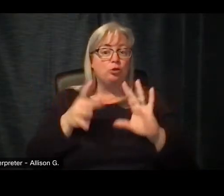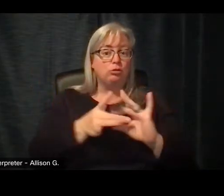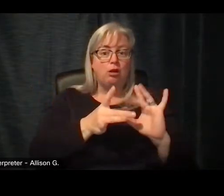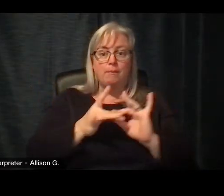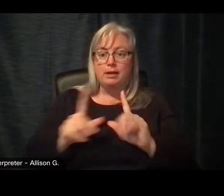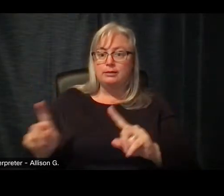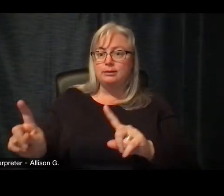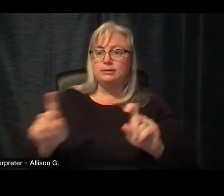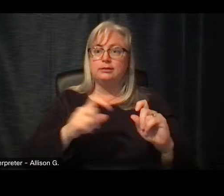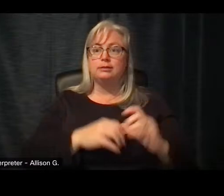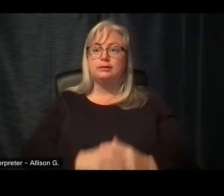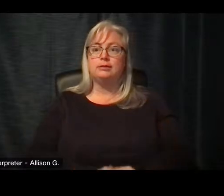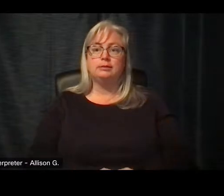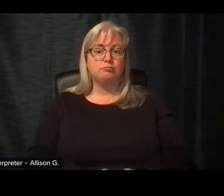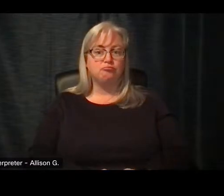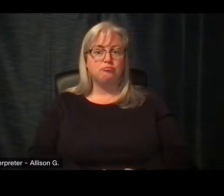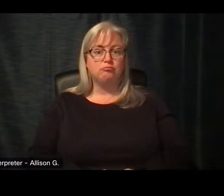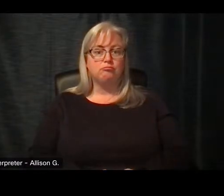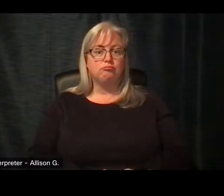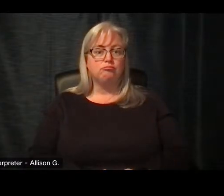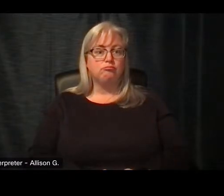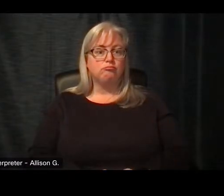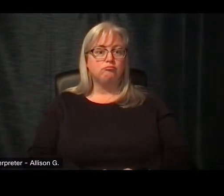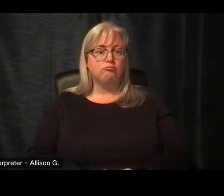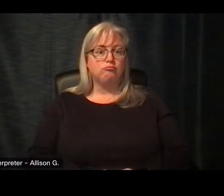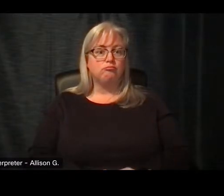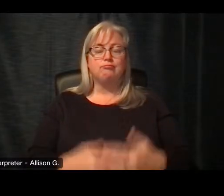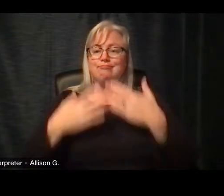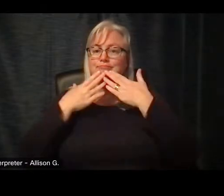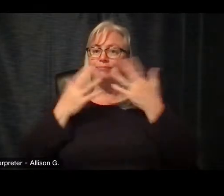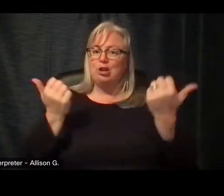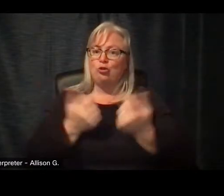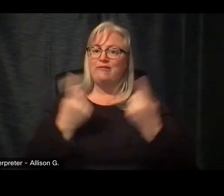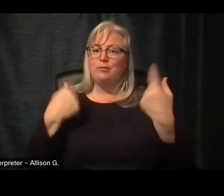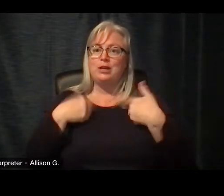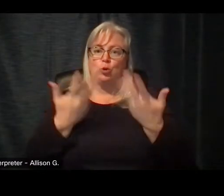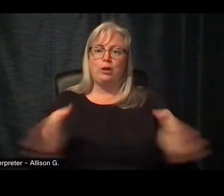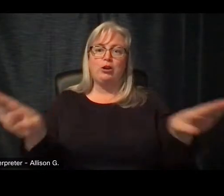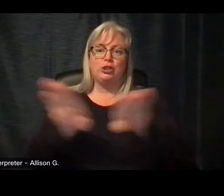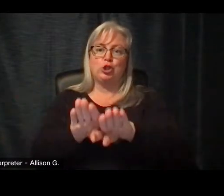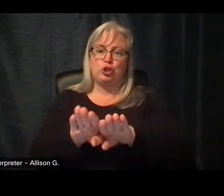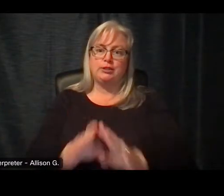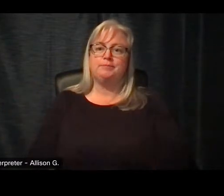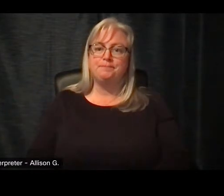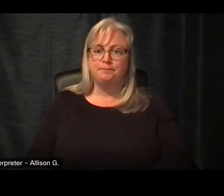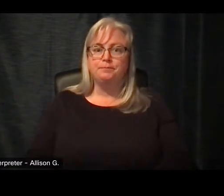comments? Thank you, everybody. We are adjourned.